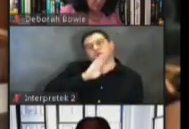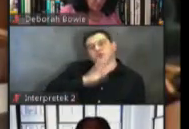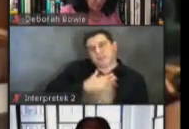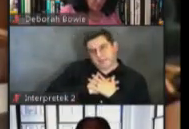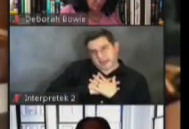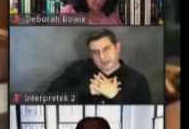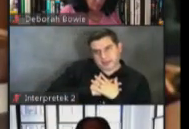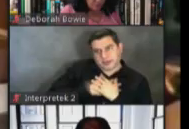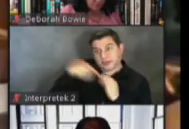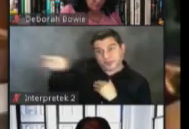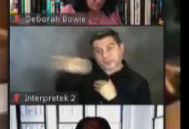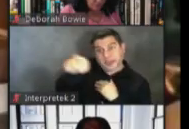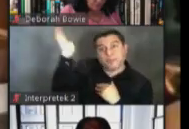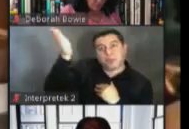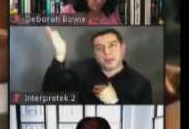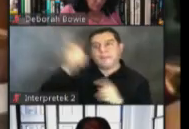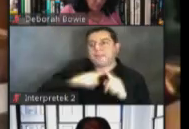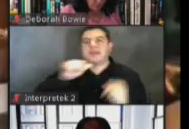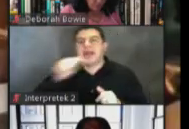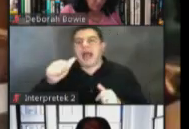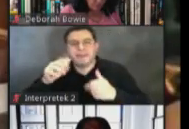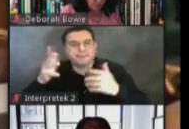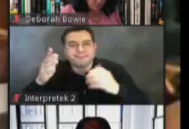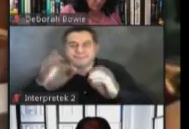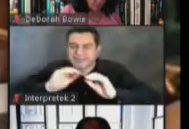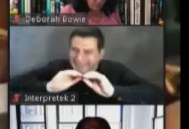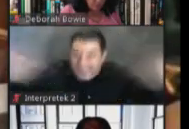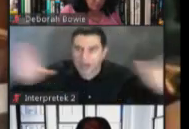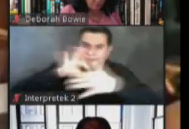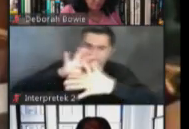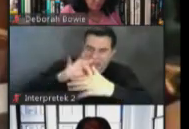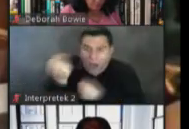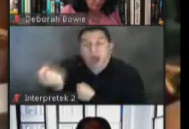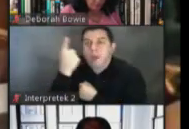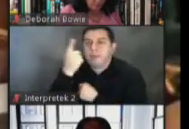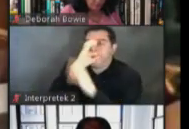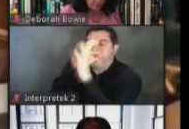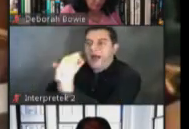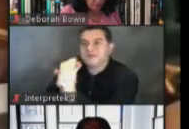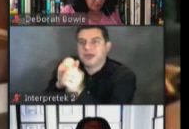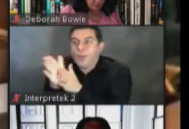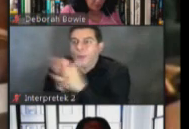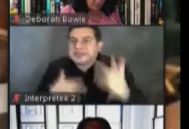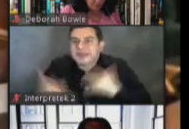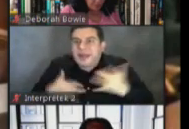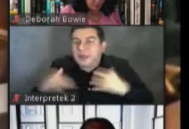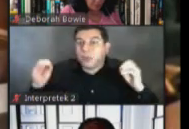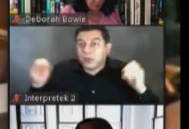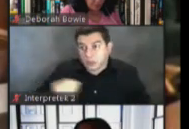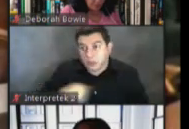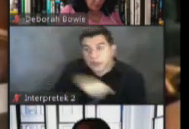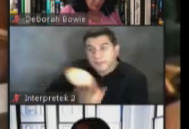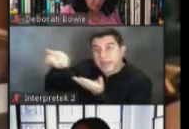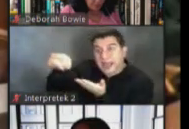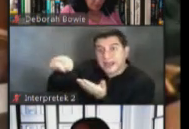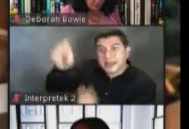to it. It's something that we paid for. Yes, we had community engagement. That's wonderful. That's a